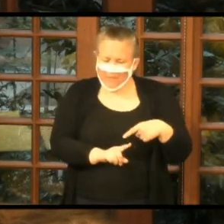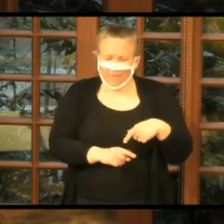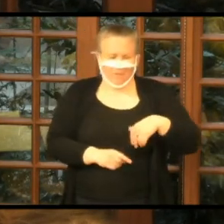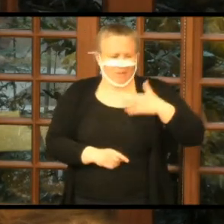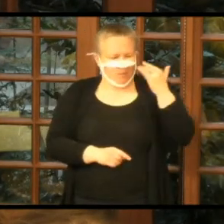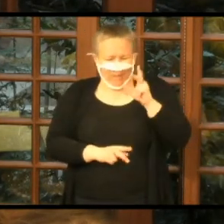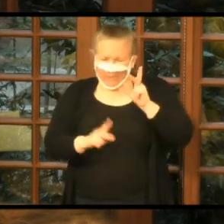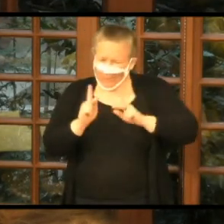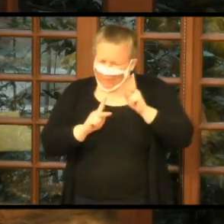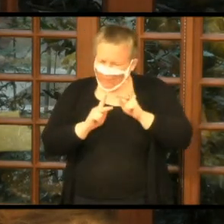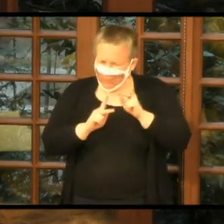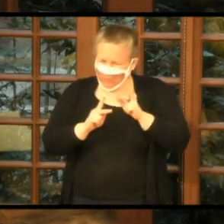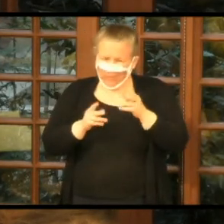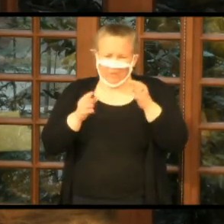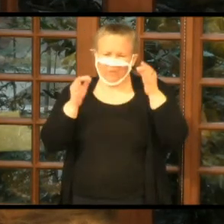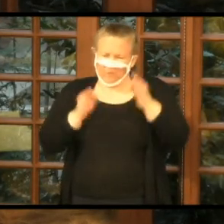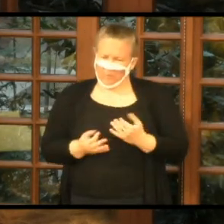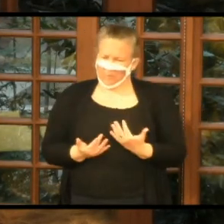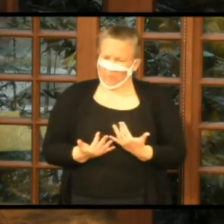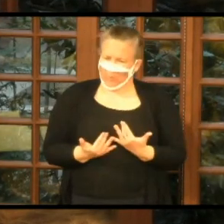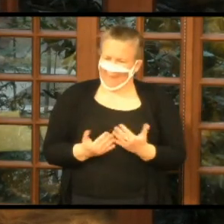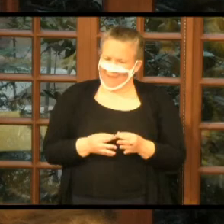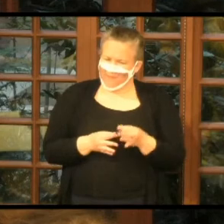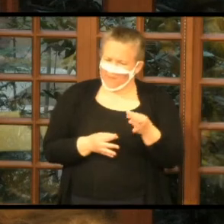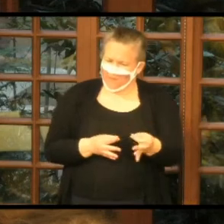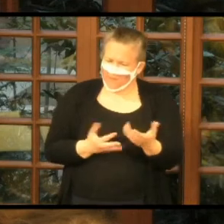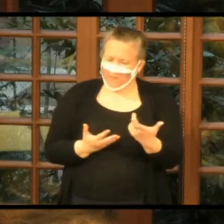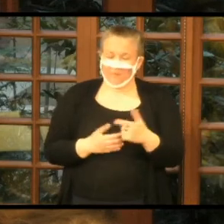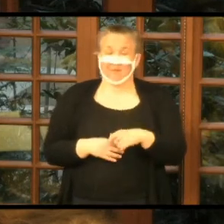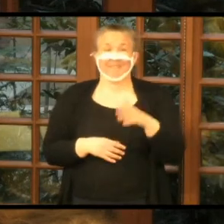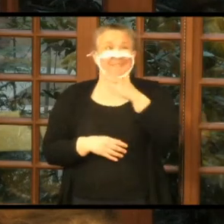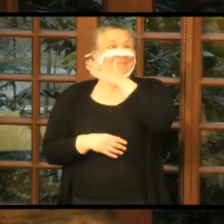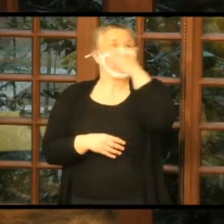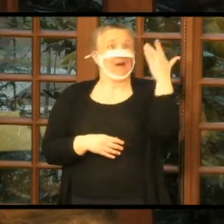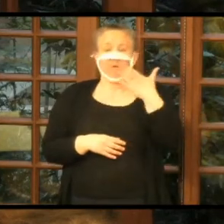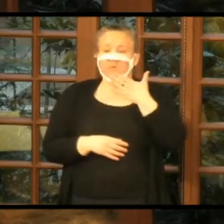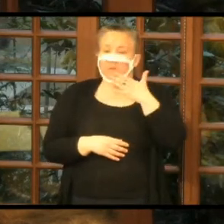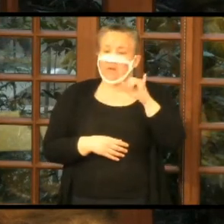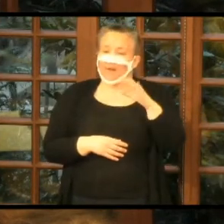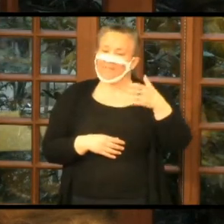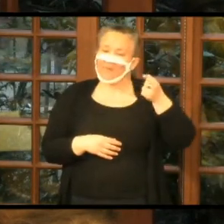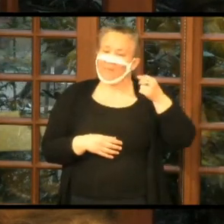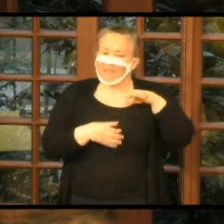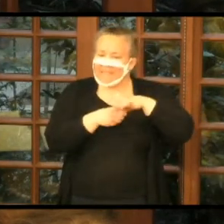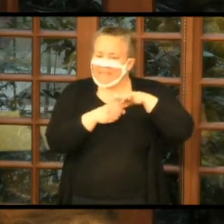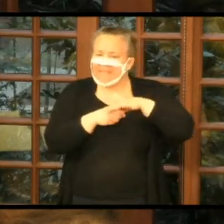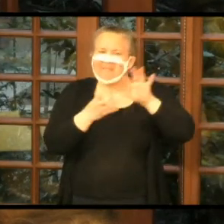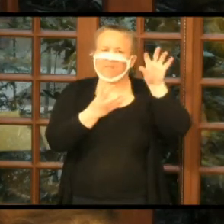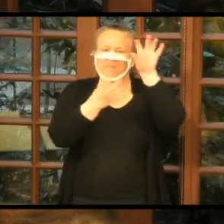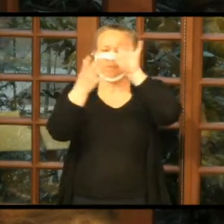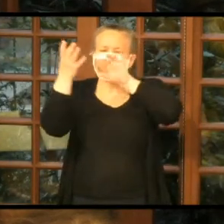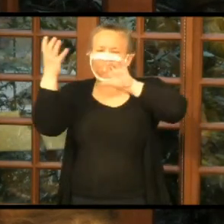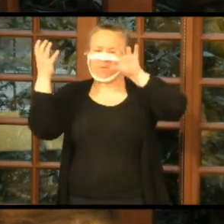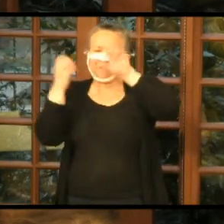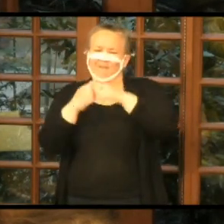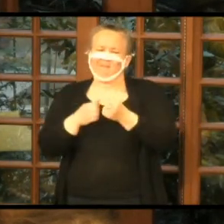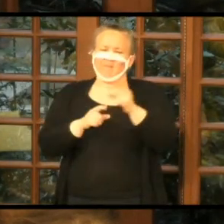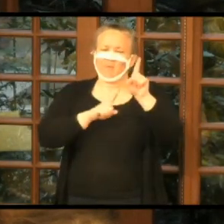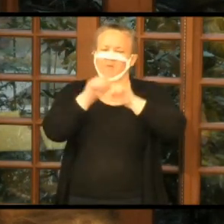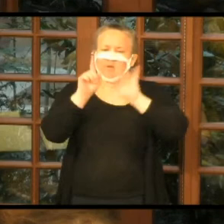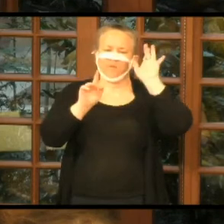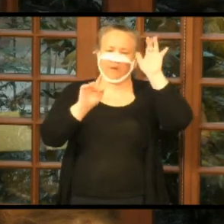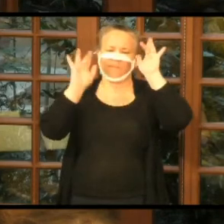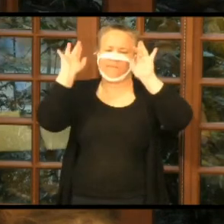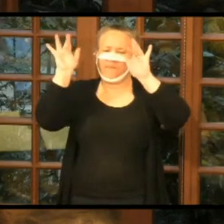did people choose to wait? The sky was the color of milky tea and scattered with a handful of